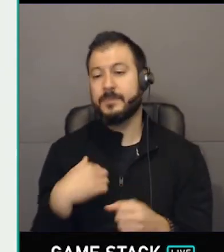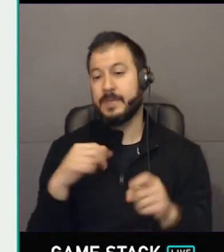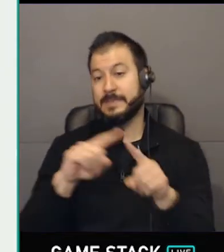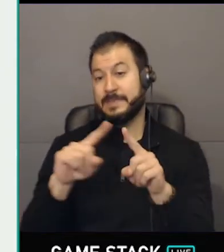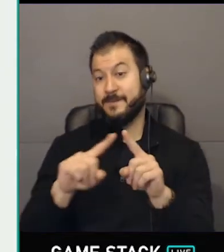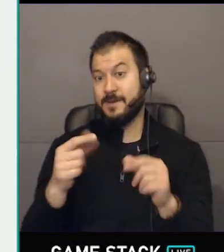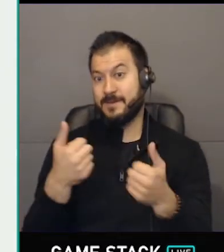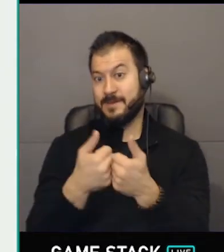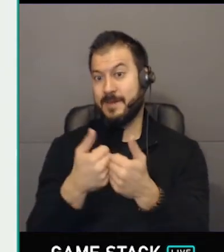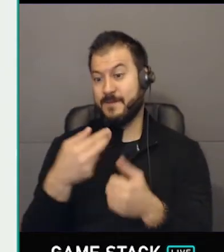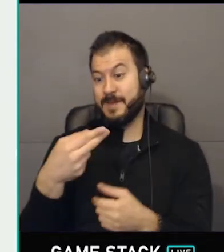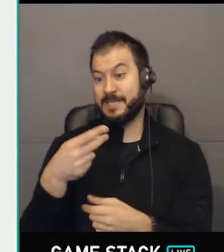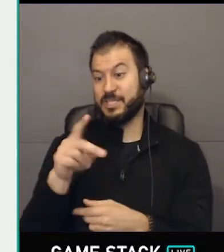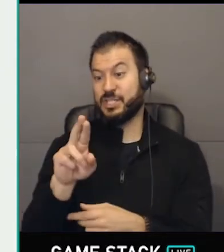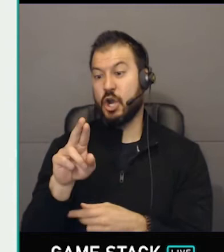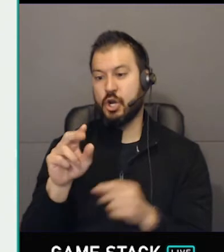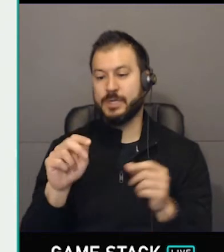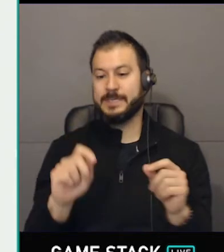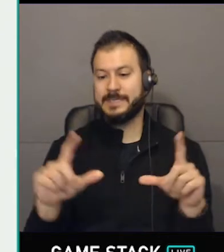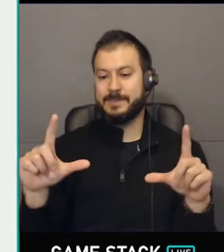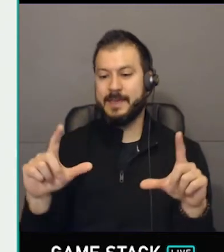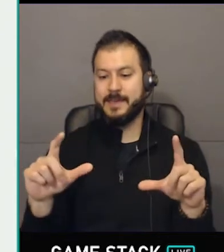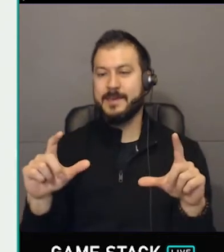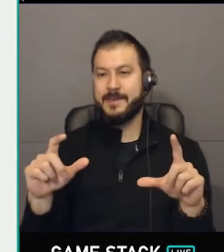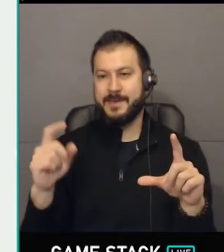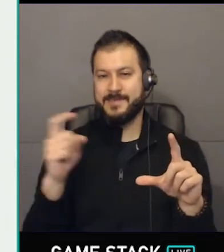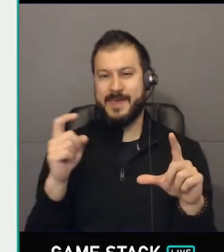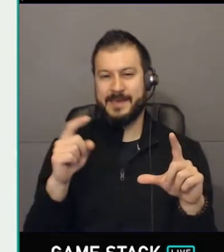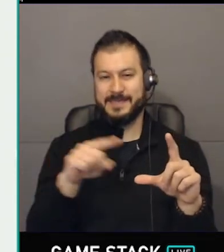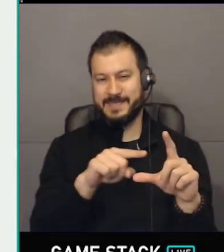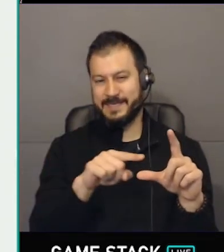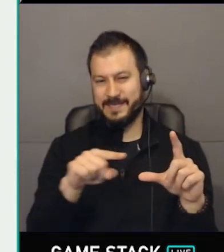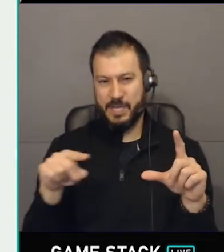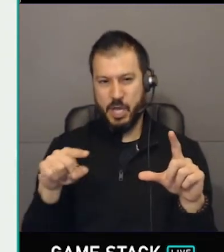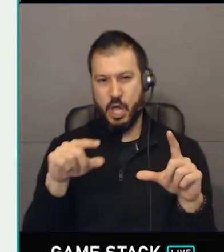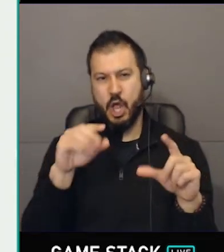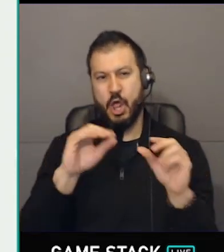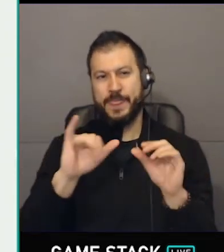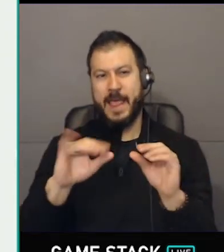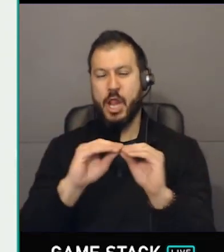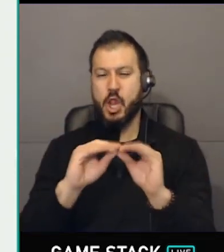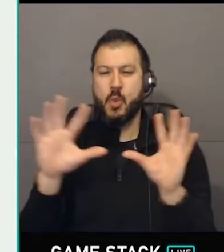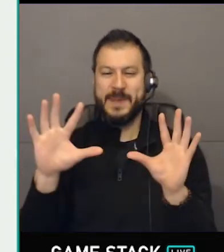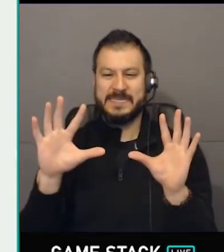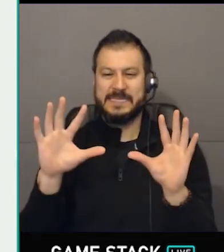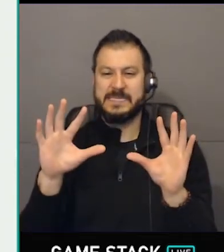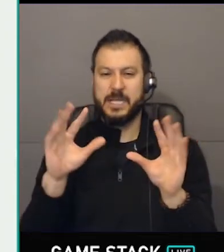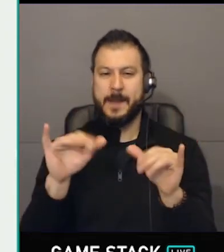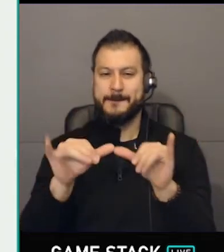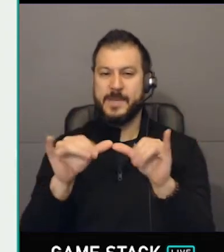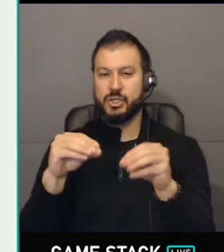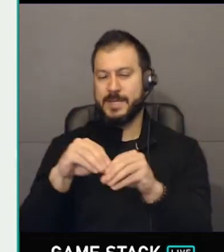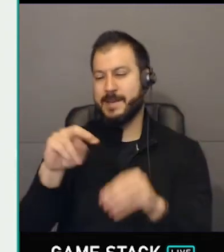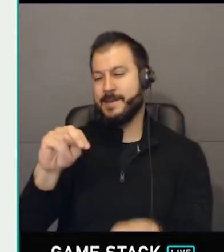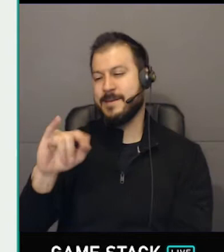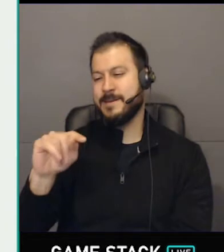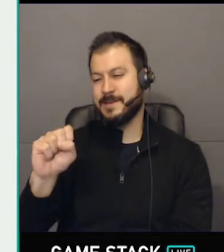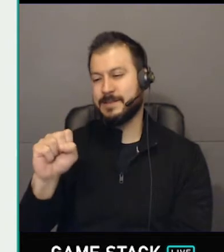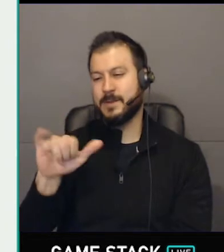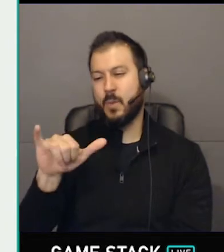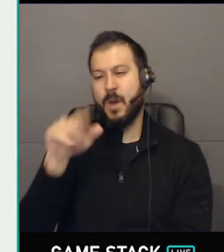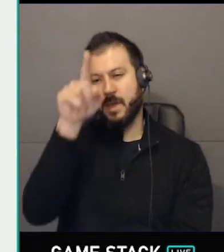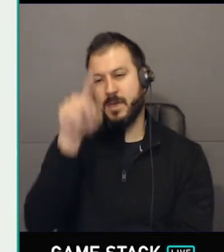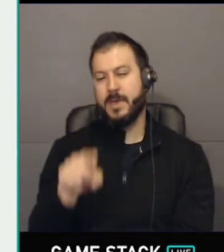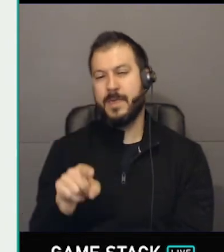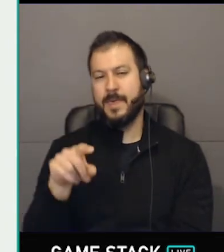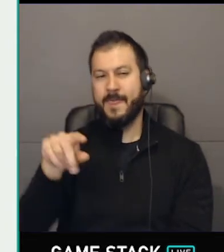HDR display. The x-axis is the luminance of the color values your game is rendering, measured in nits. And the y-axis represents the